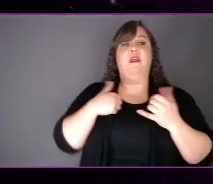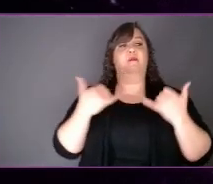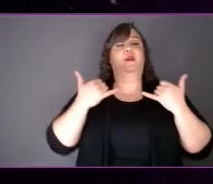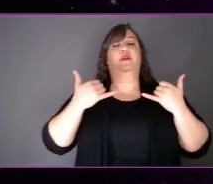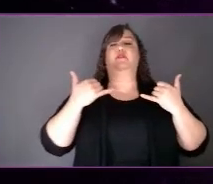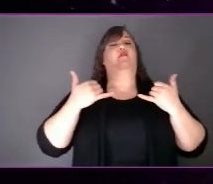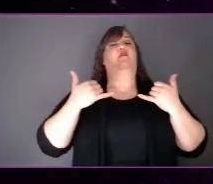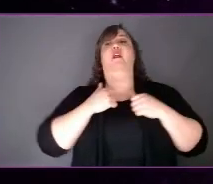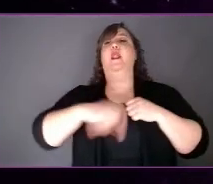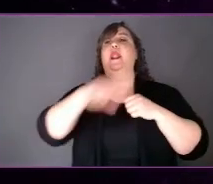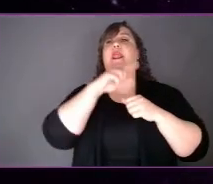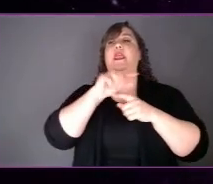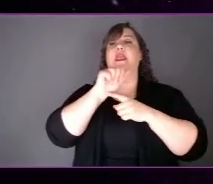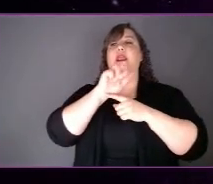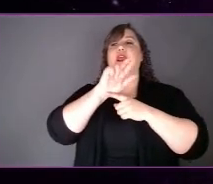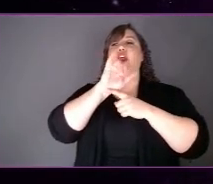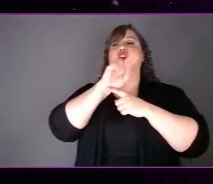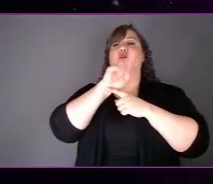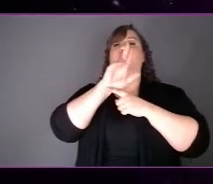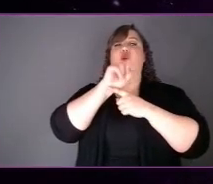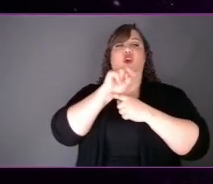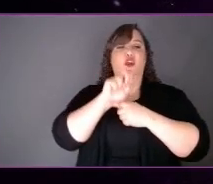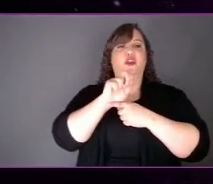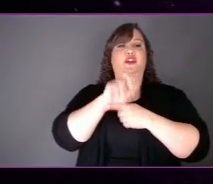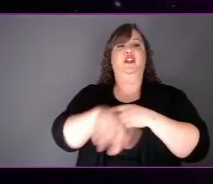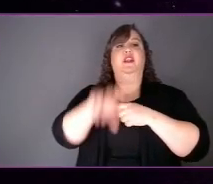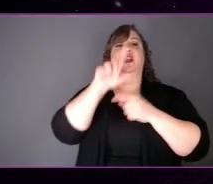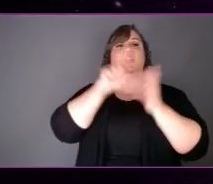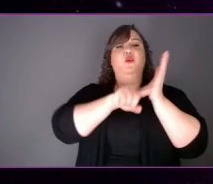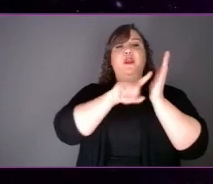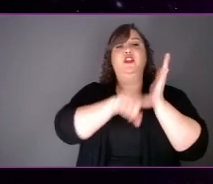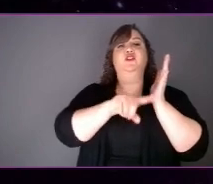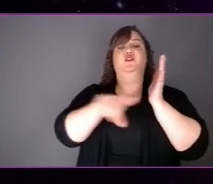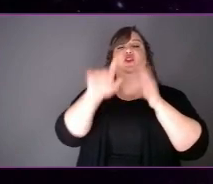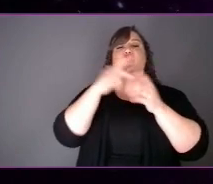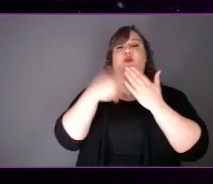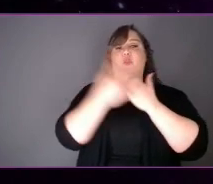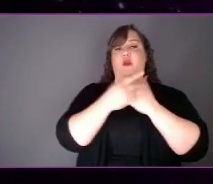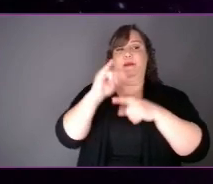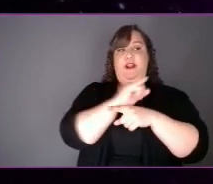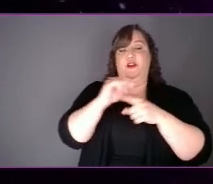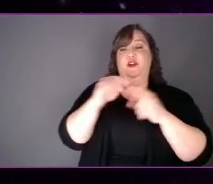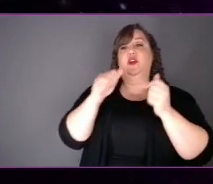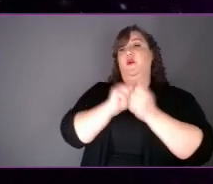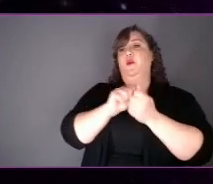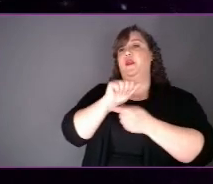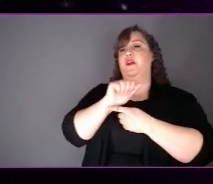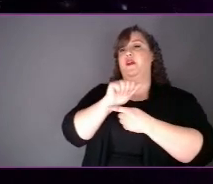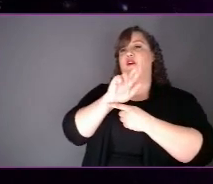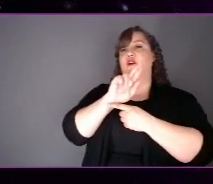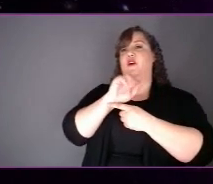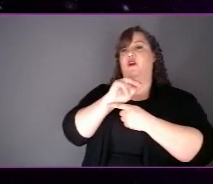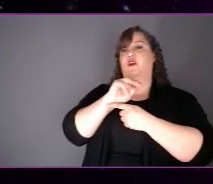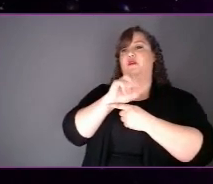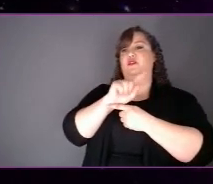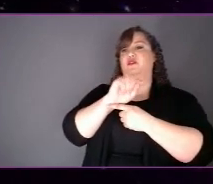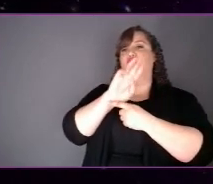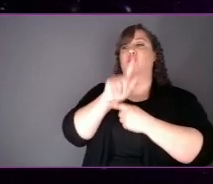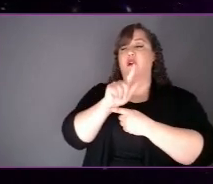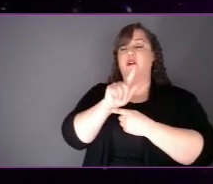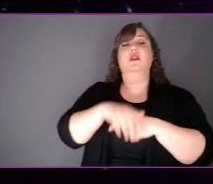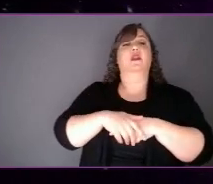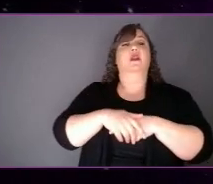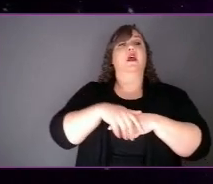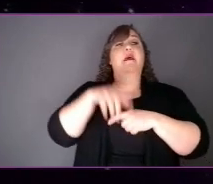and my particular project is working with looking at past California wildfires, specifically over the